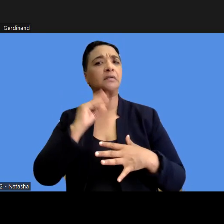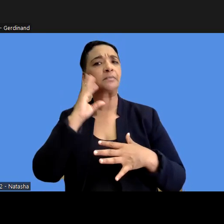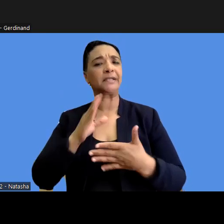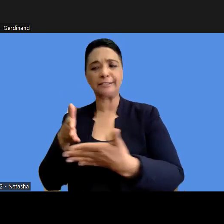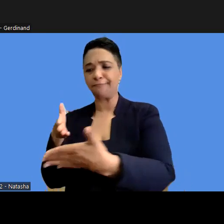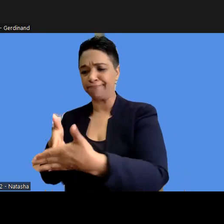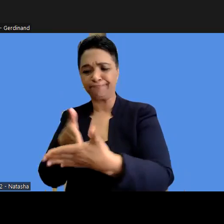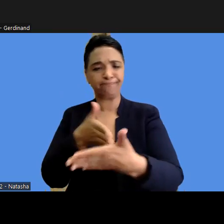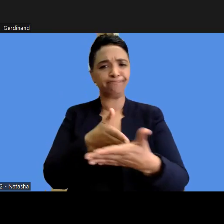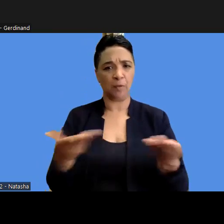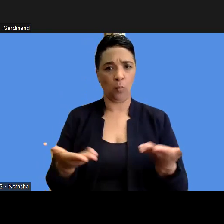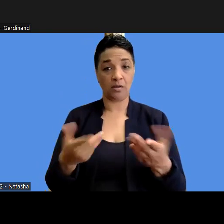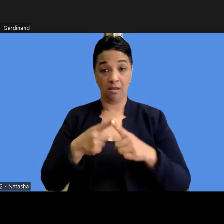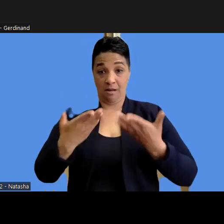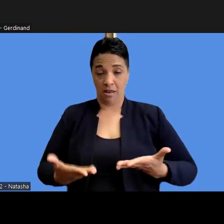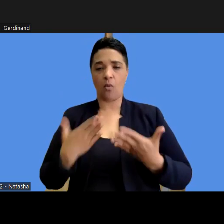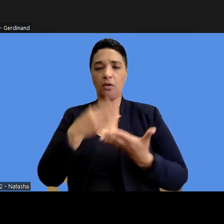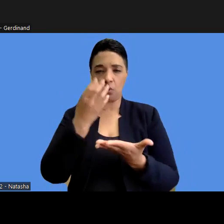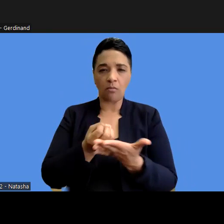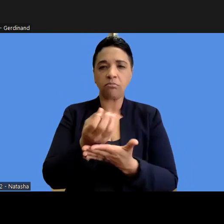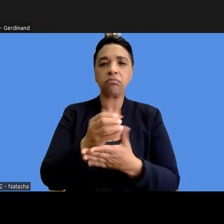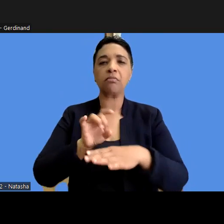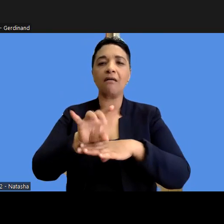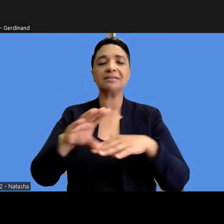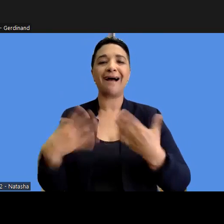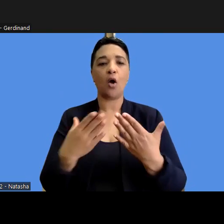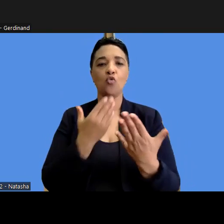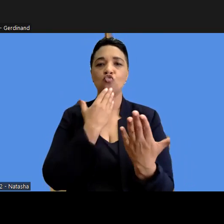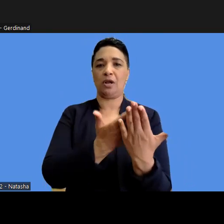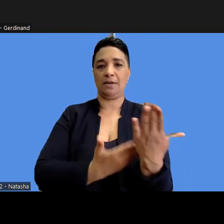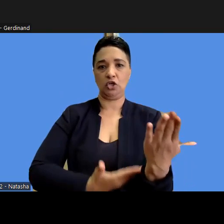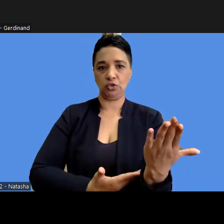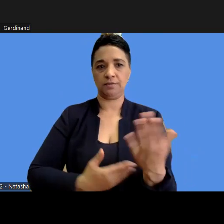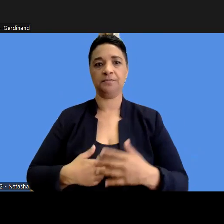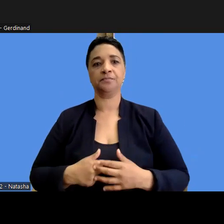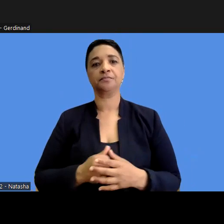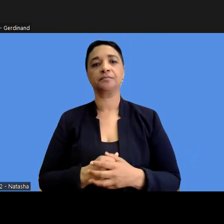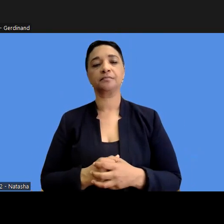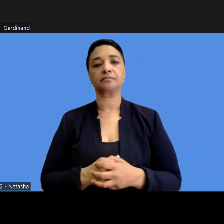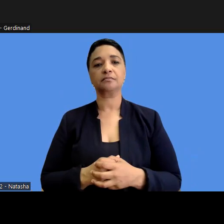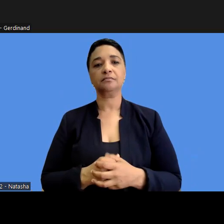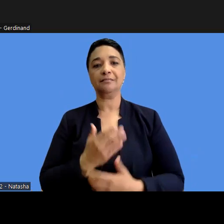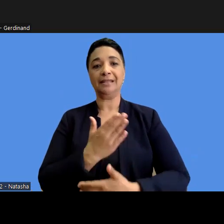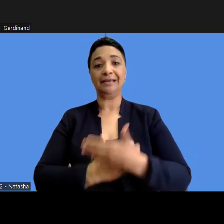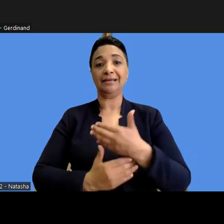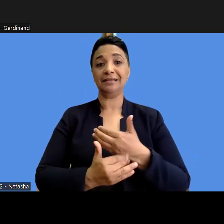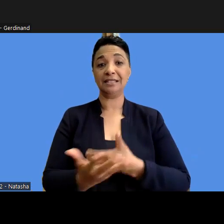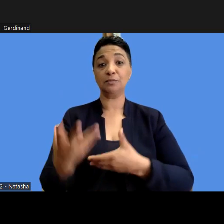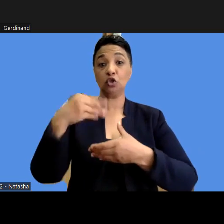first recommendation is the disability inclusion and coordination, therefore, should be high priority for